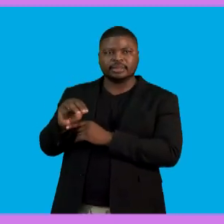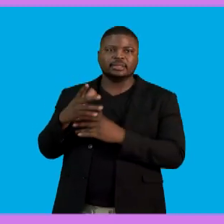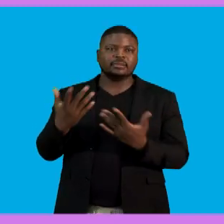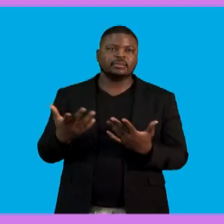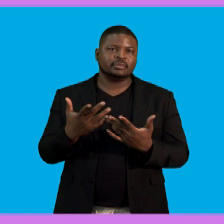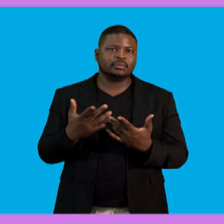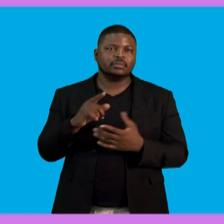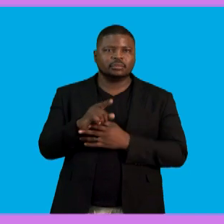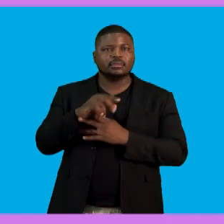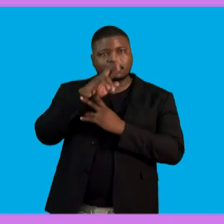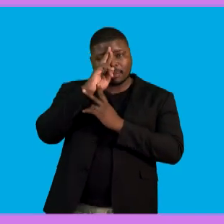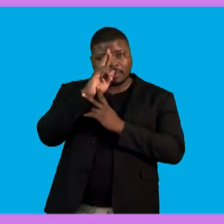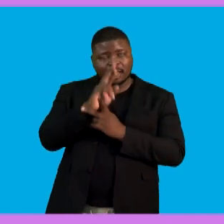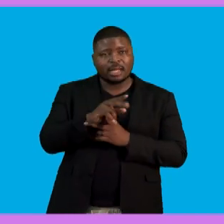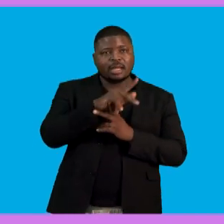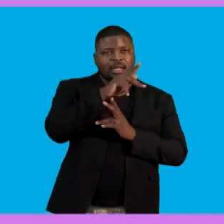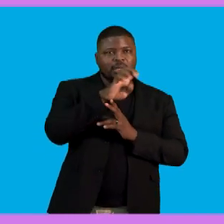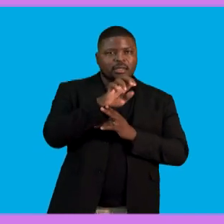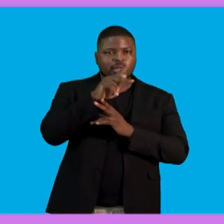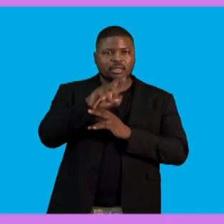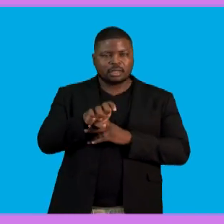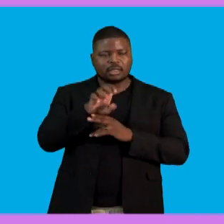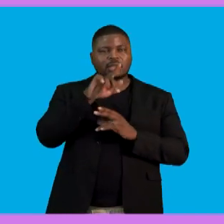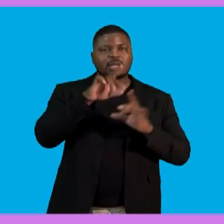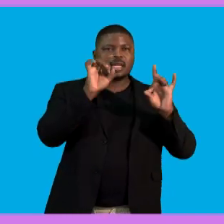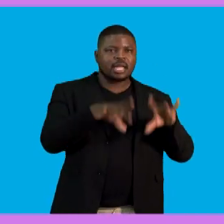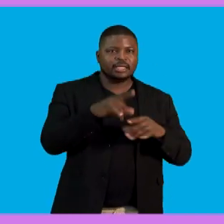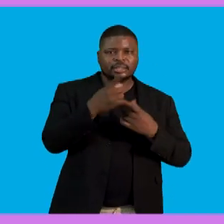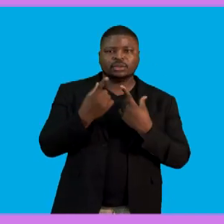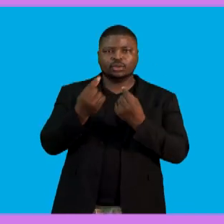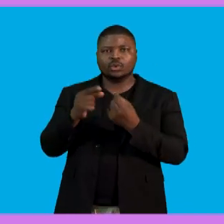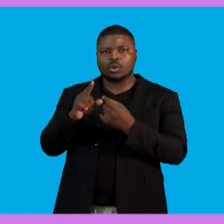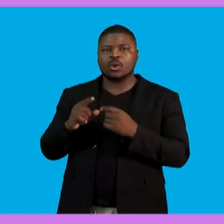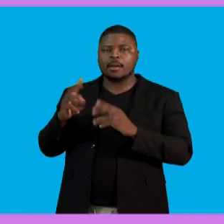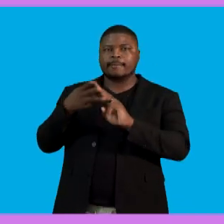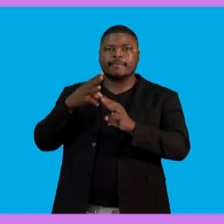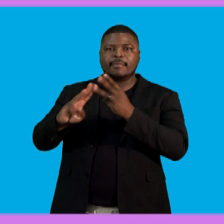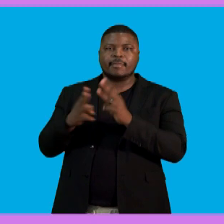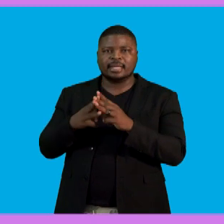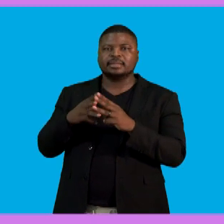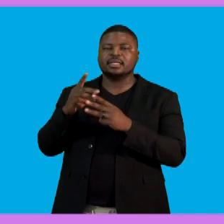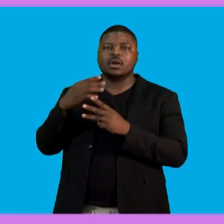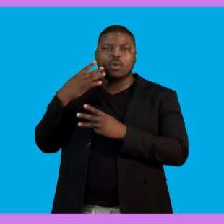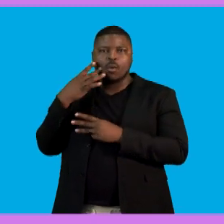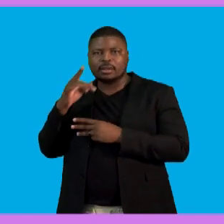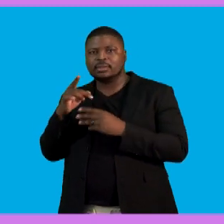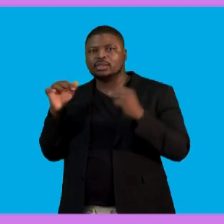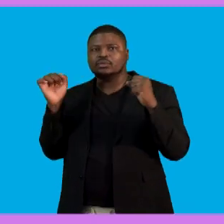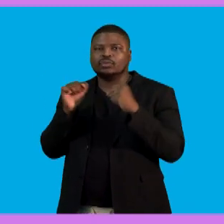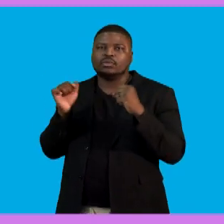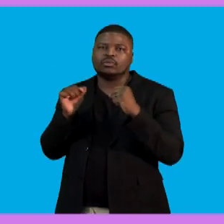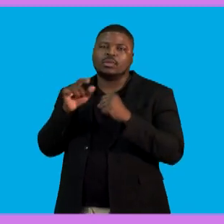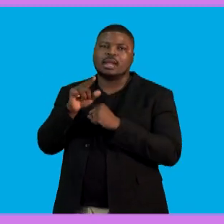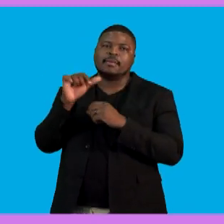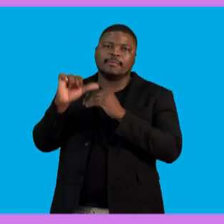kilometers. We said Keke hates doing maths during cold months. So where are we